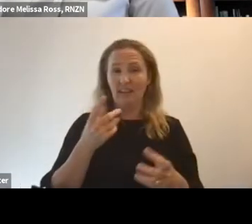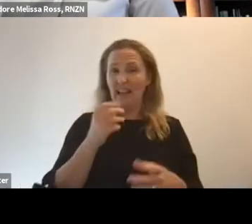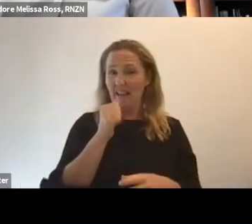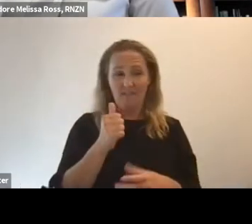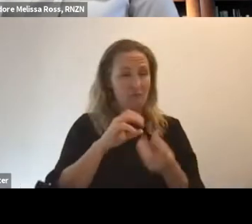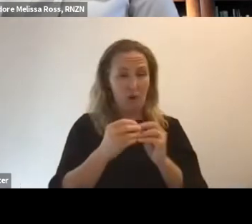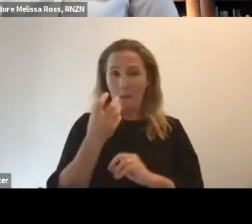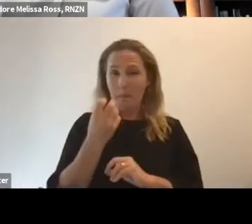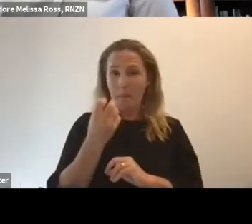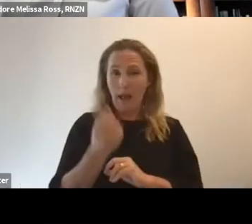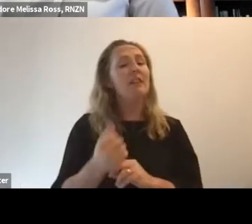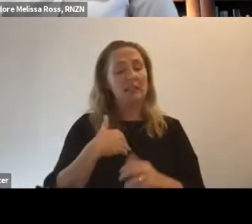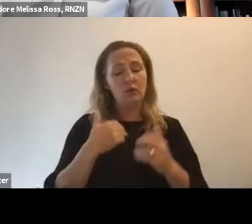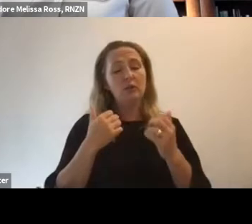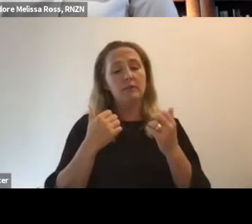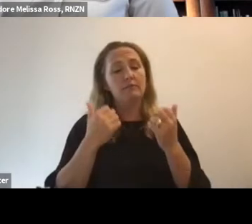for us then to